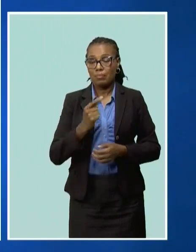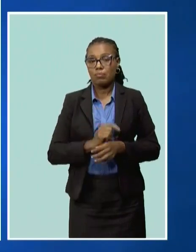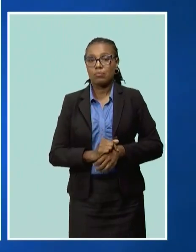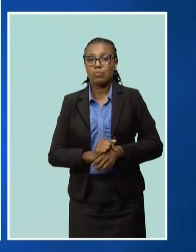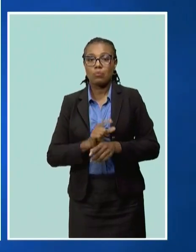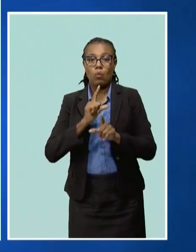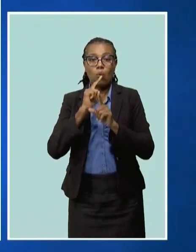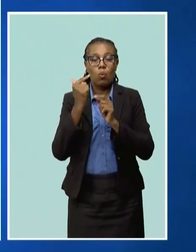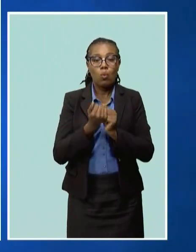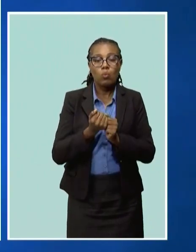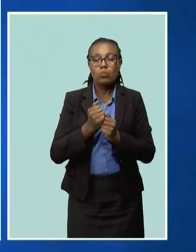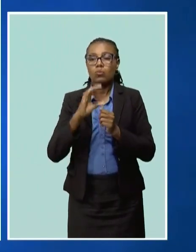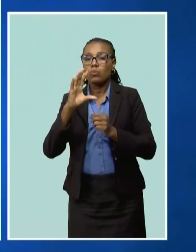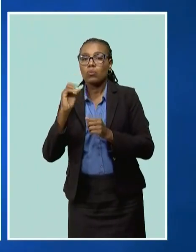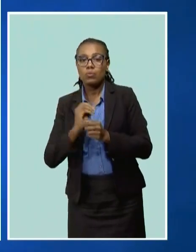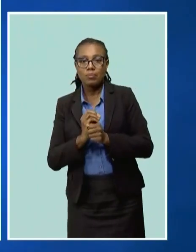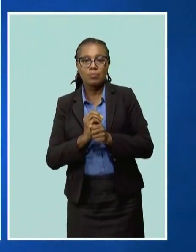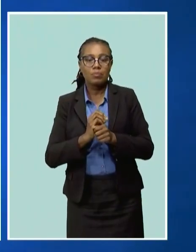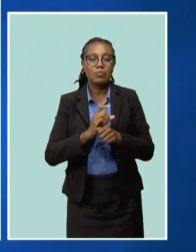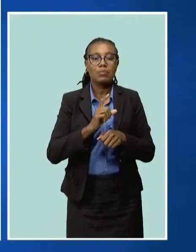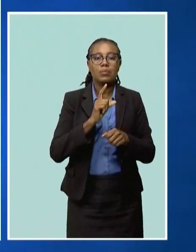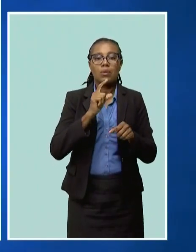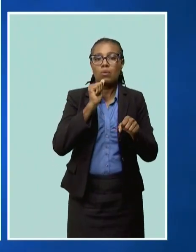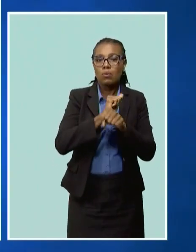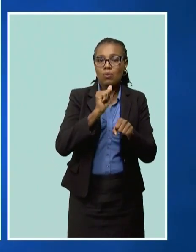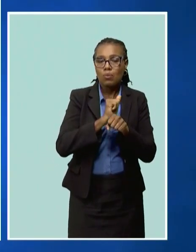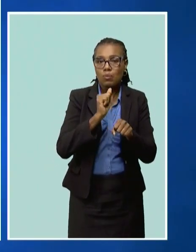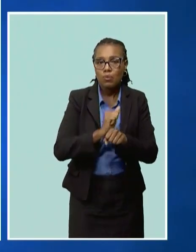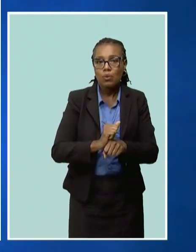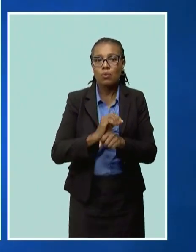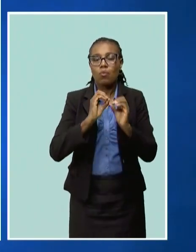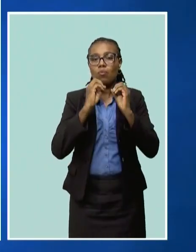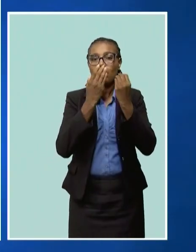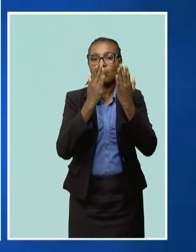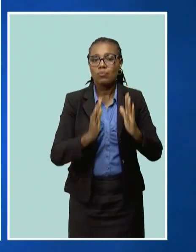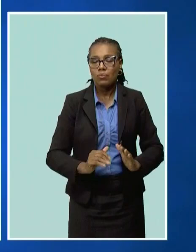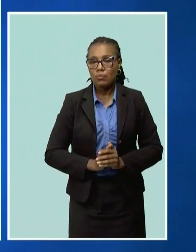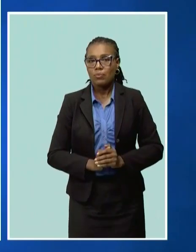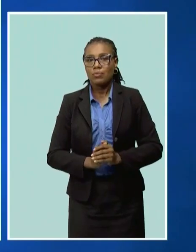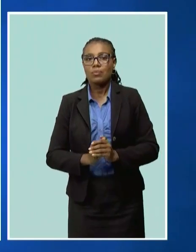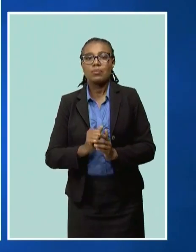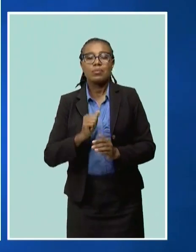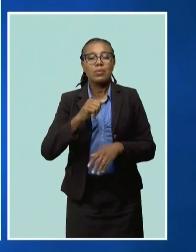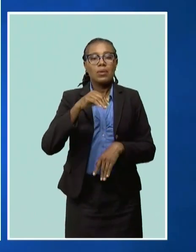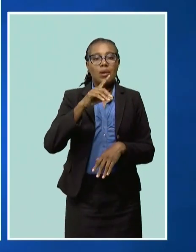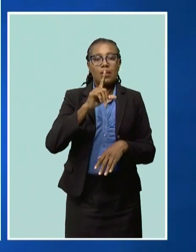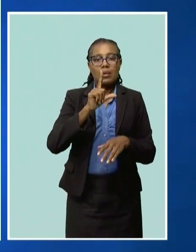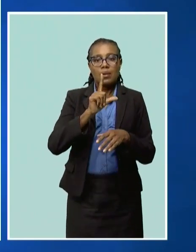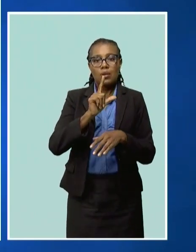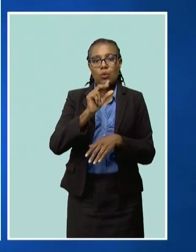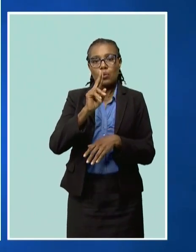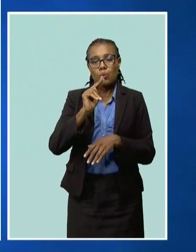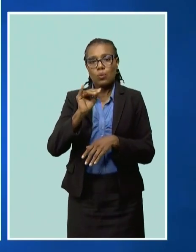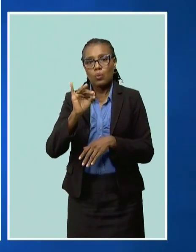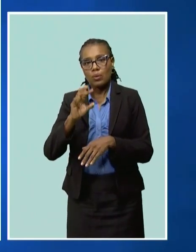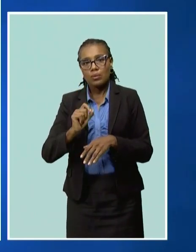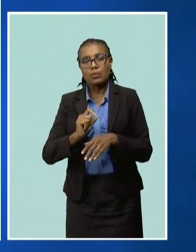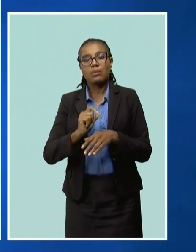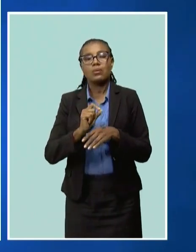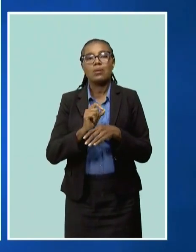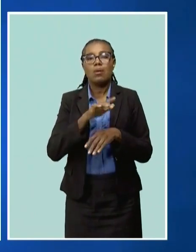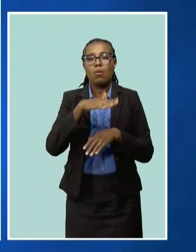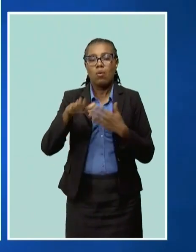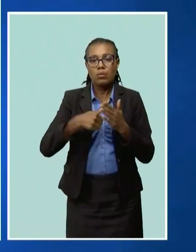companies and the labor officials, along with the UNFPA, the United Nations and the European Union, who are all on board with